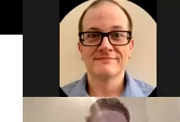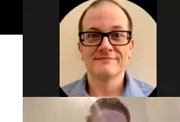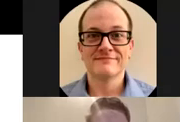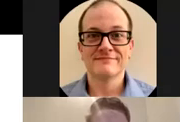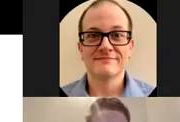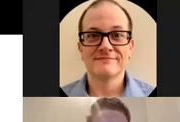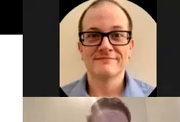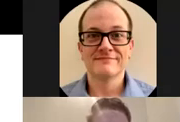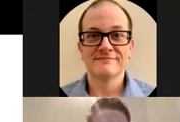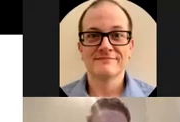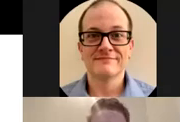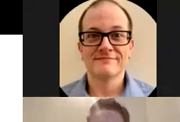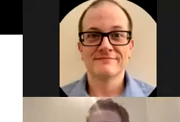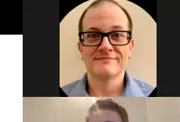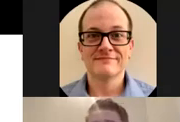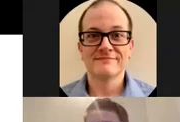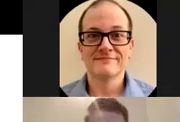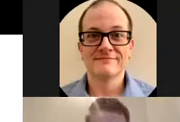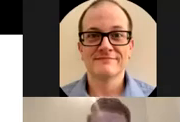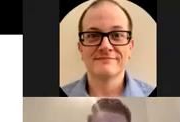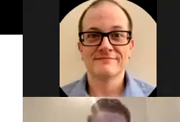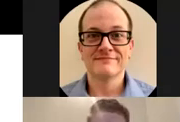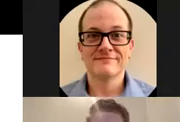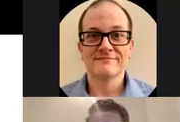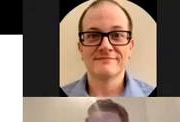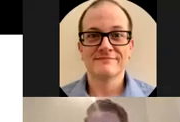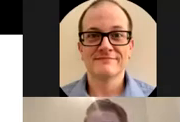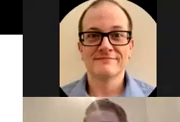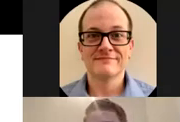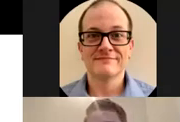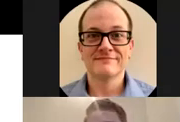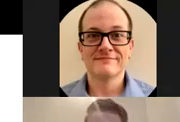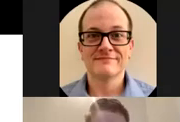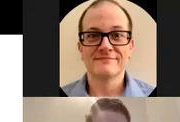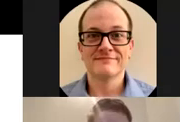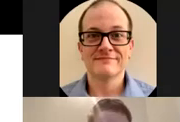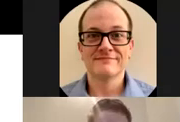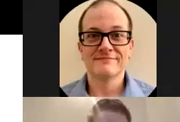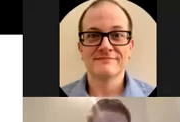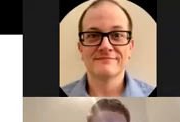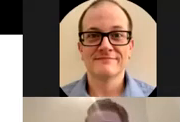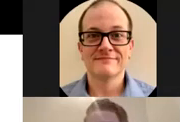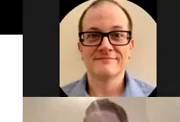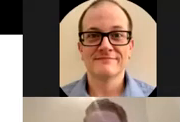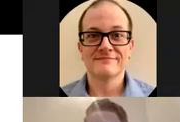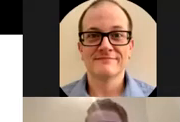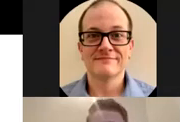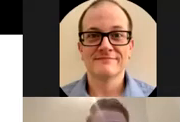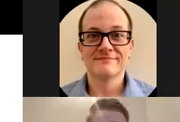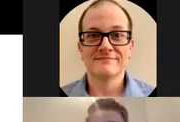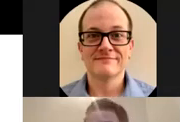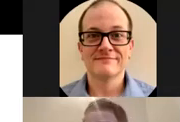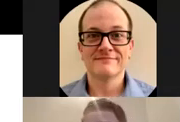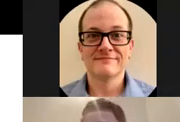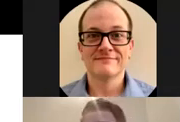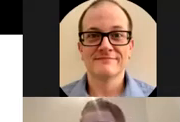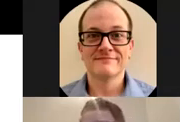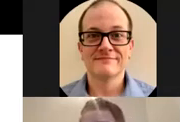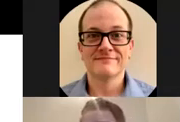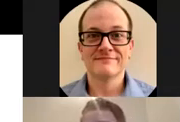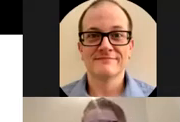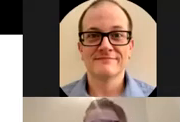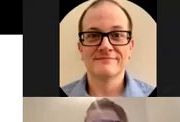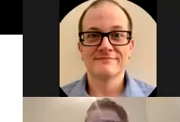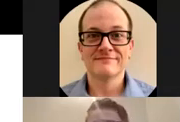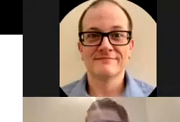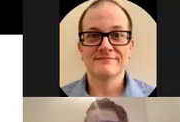quotes. But if Oliver is a feminine presenting trans man who is a fat bodied individual who has large hips, who cannot grow facial hair